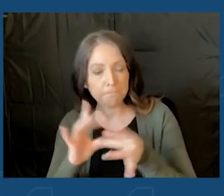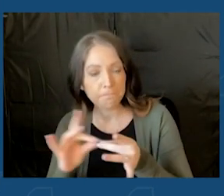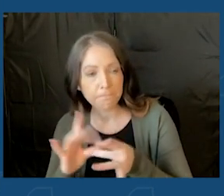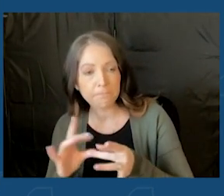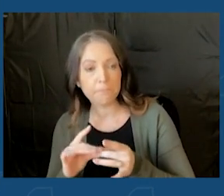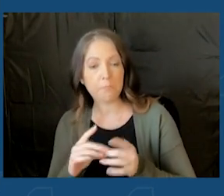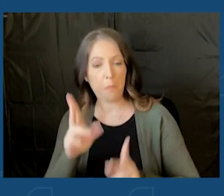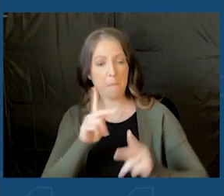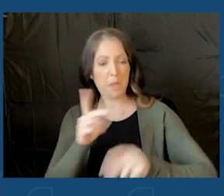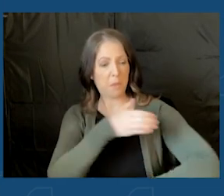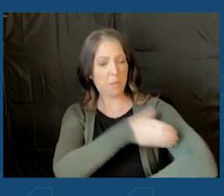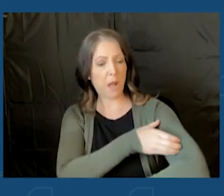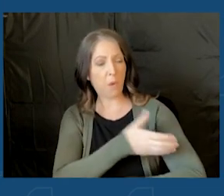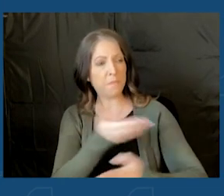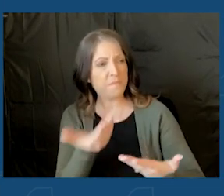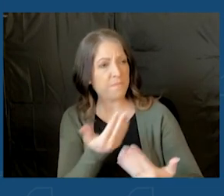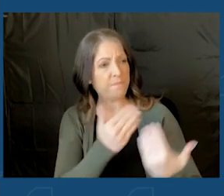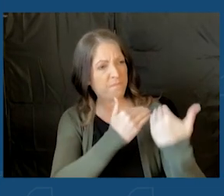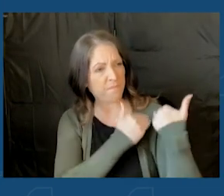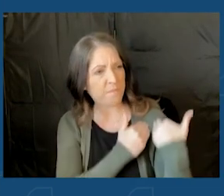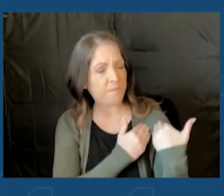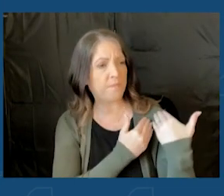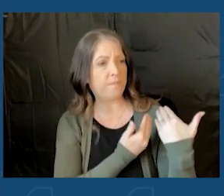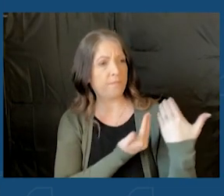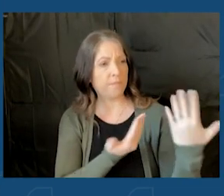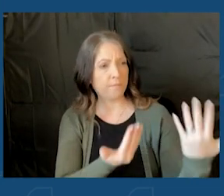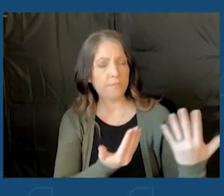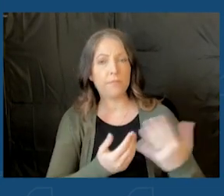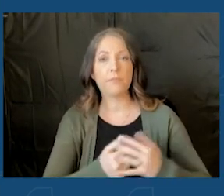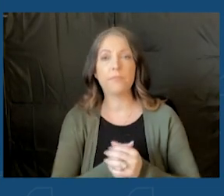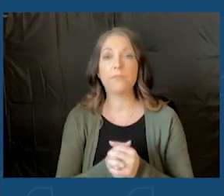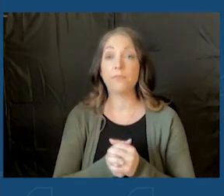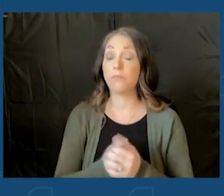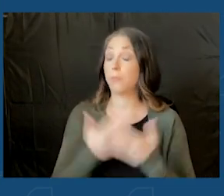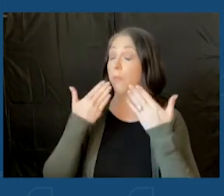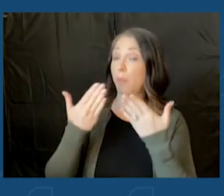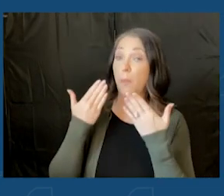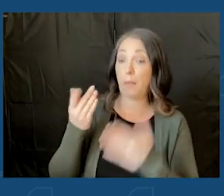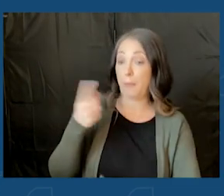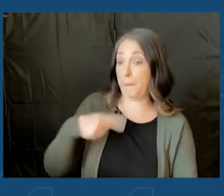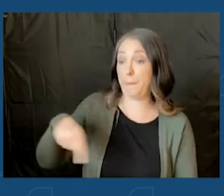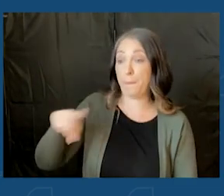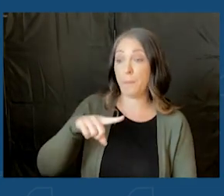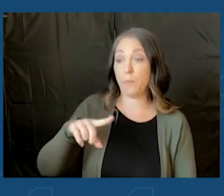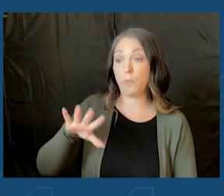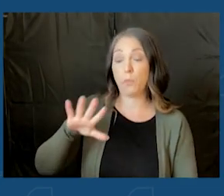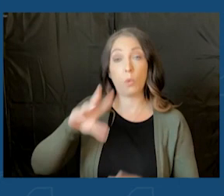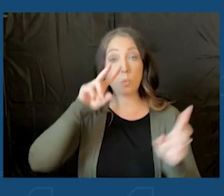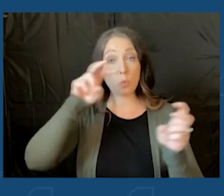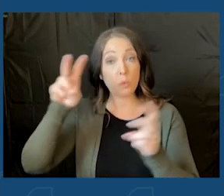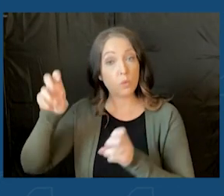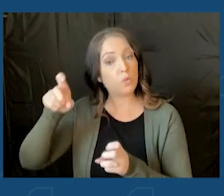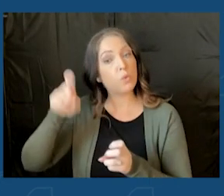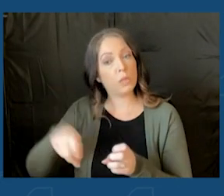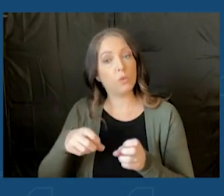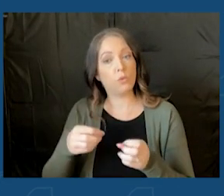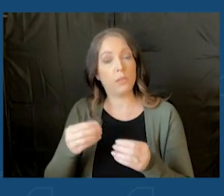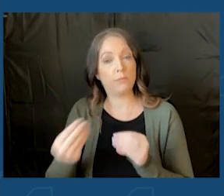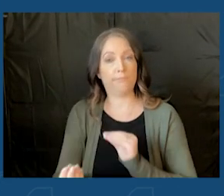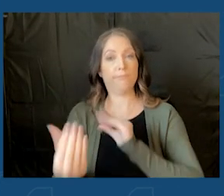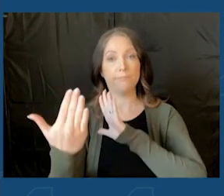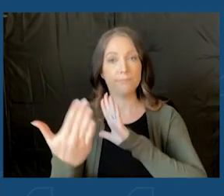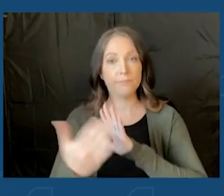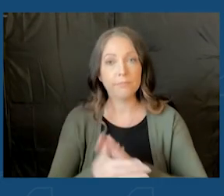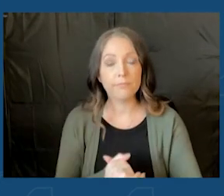I thank them because those issues need to be raised up, they need to be addressed, and society need